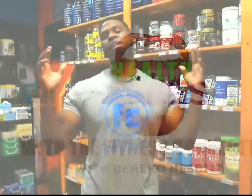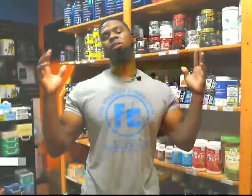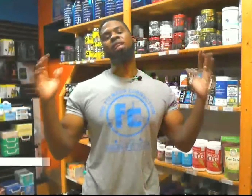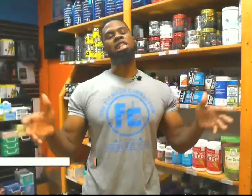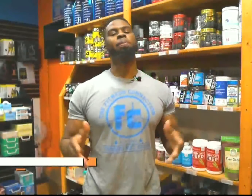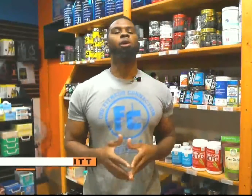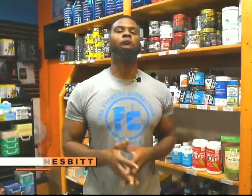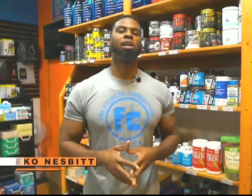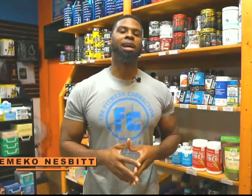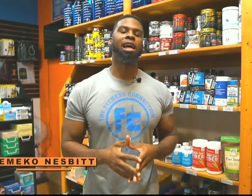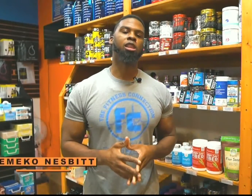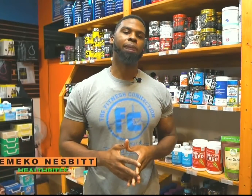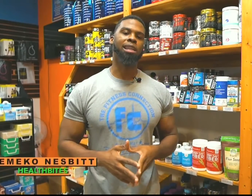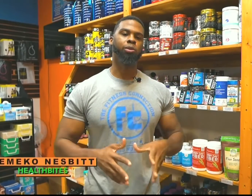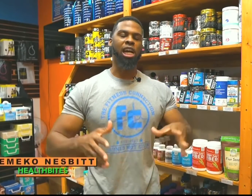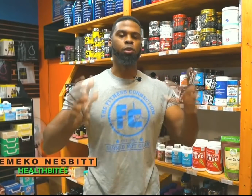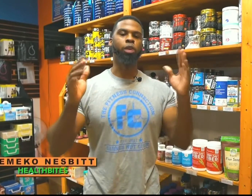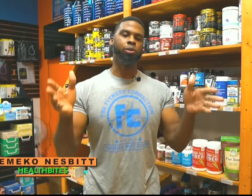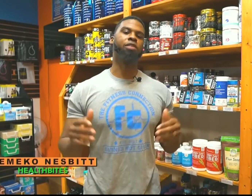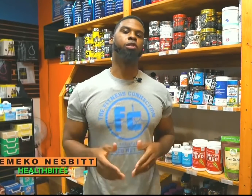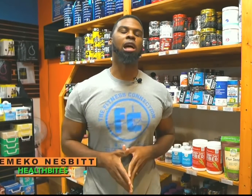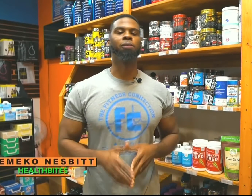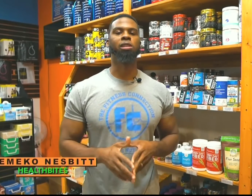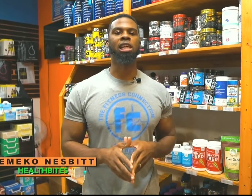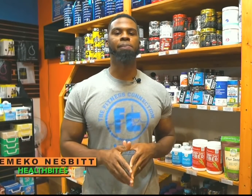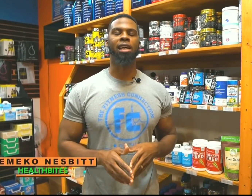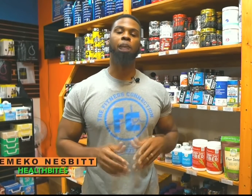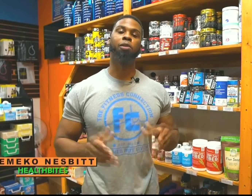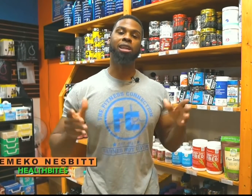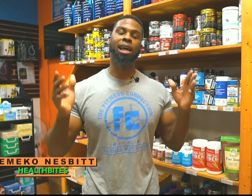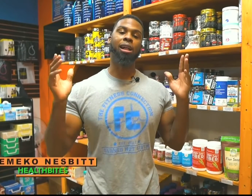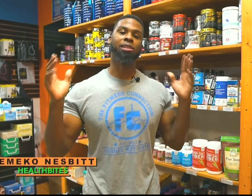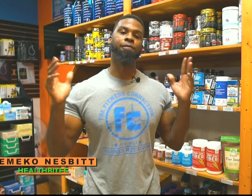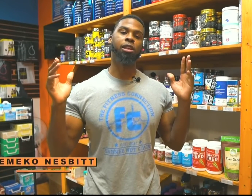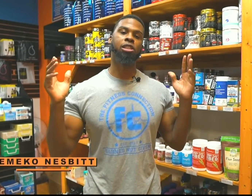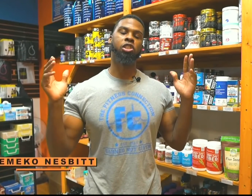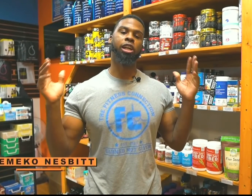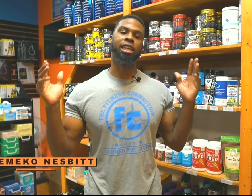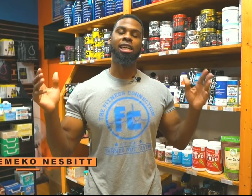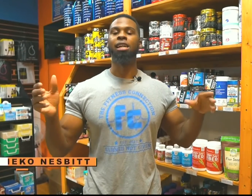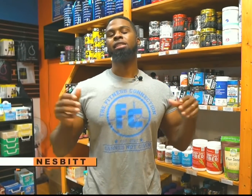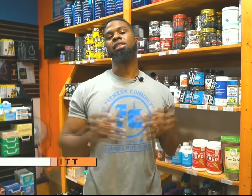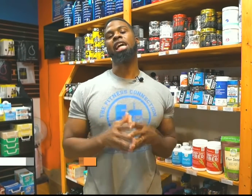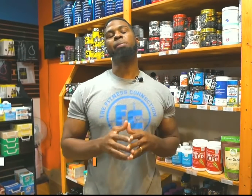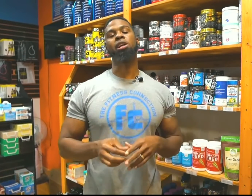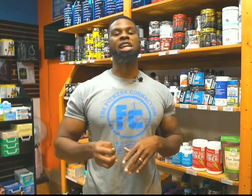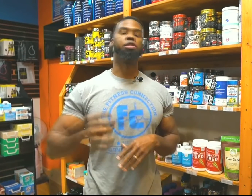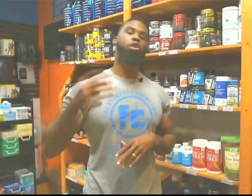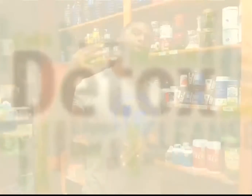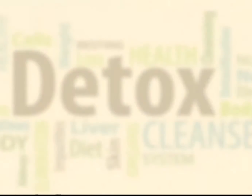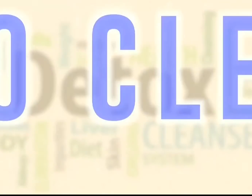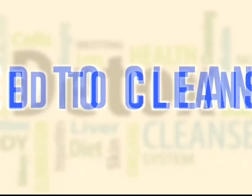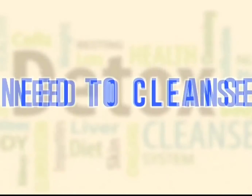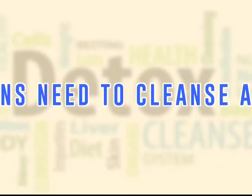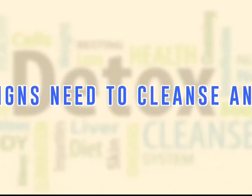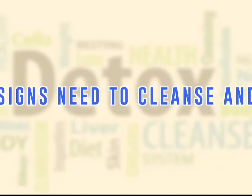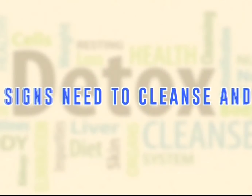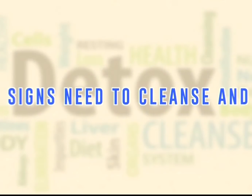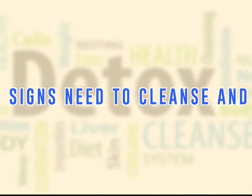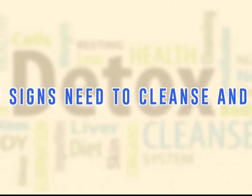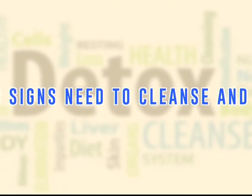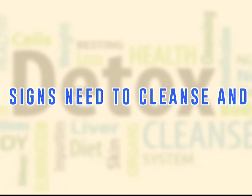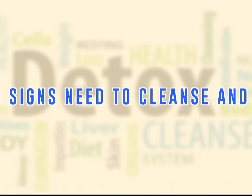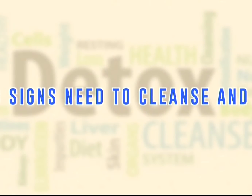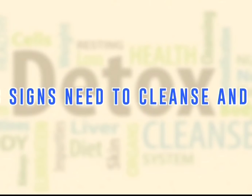Hey, I'm D'Amico Nesbitt, and welcome to Health Bites, where every week we give you a helpful tip to help you on your health and fitness journey. Today, I'm going to give you 3 signs that you